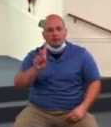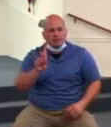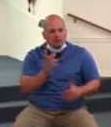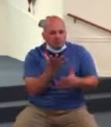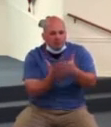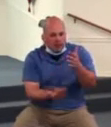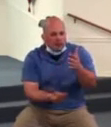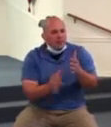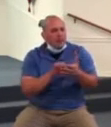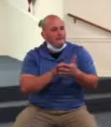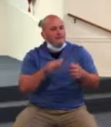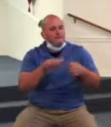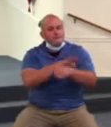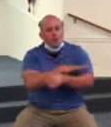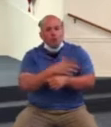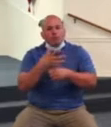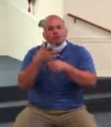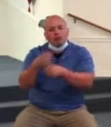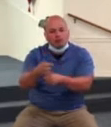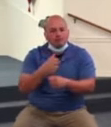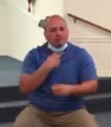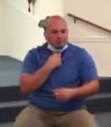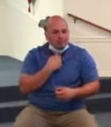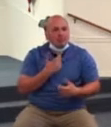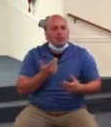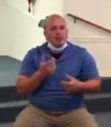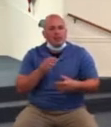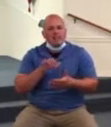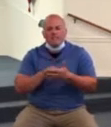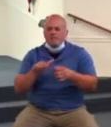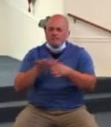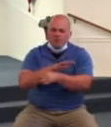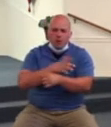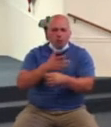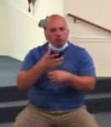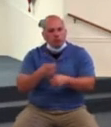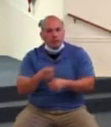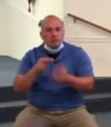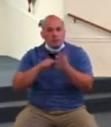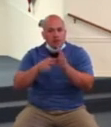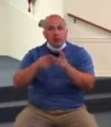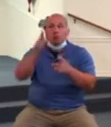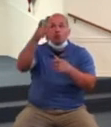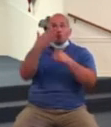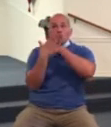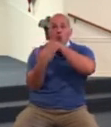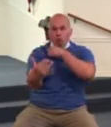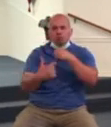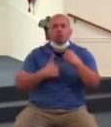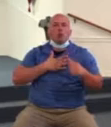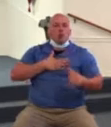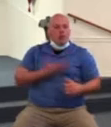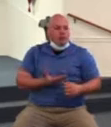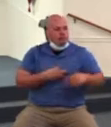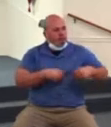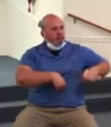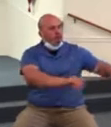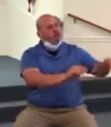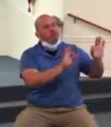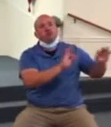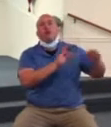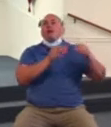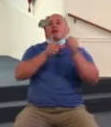him, whatever the cost. As Jesus points out, it's hard for the rich to enter the kingdom of